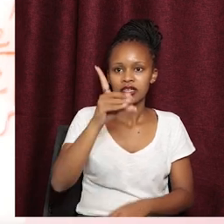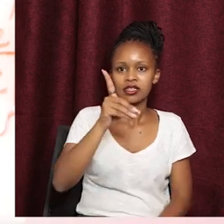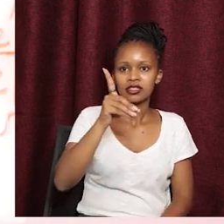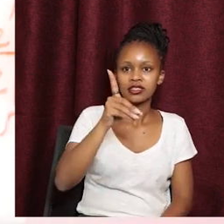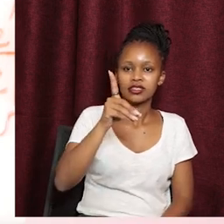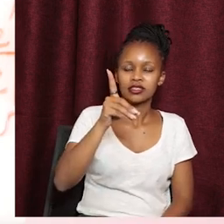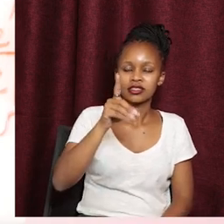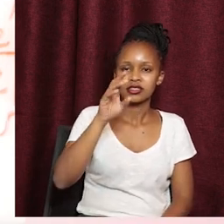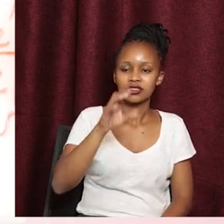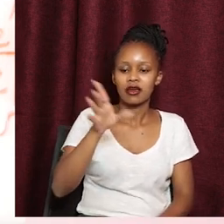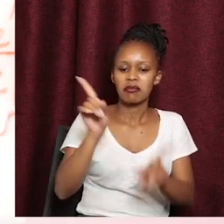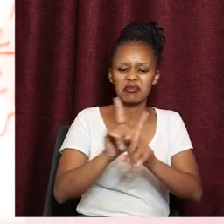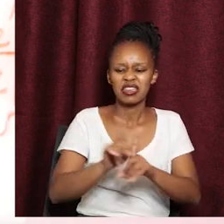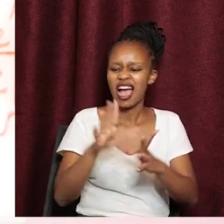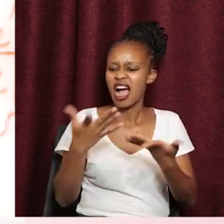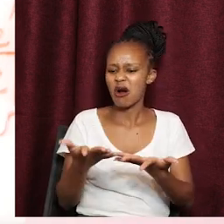coffin that buried us.